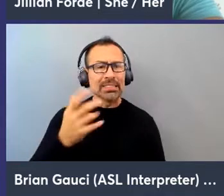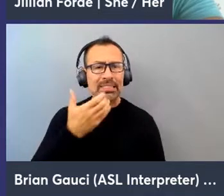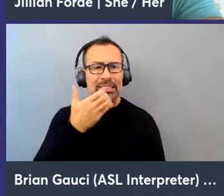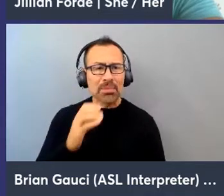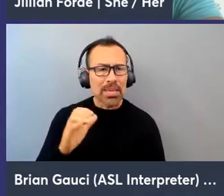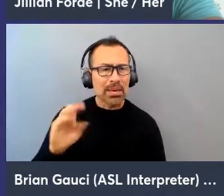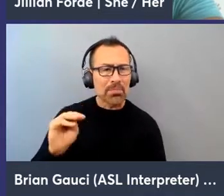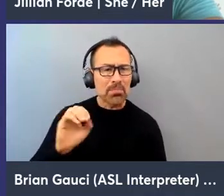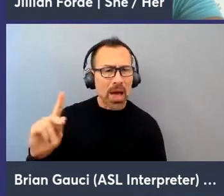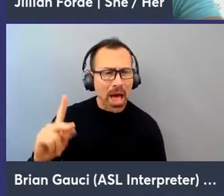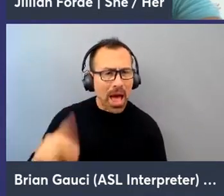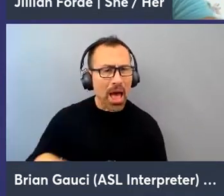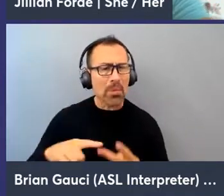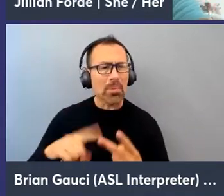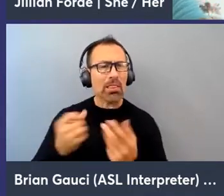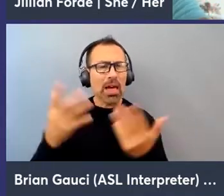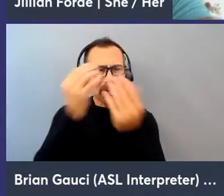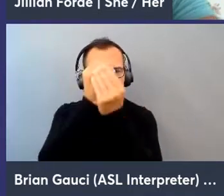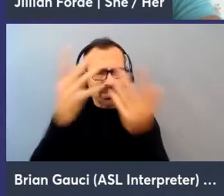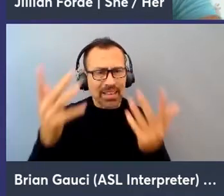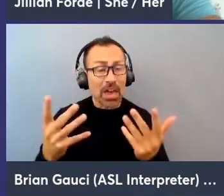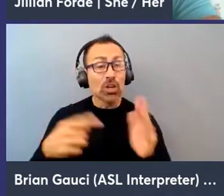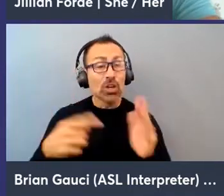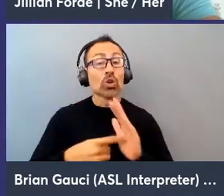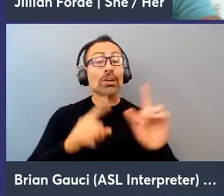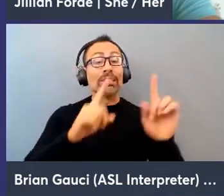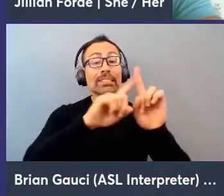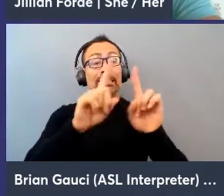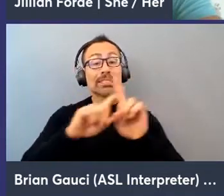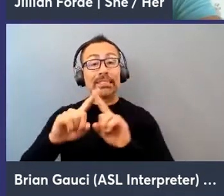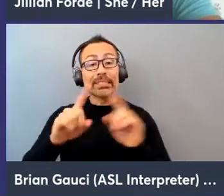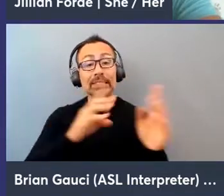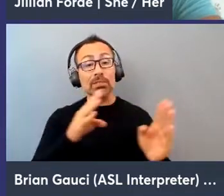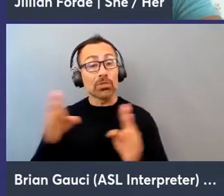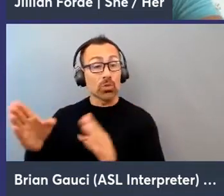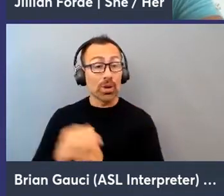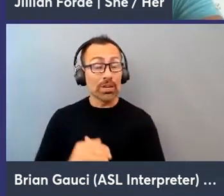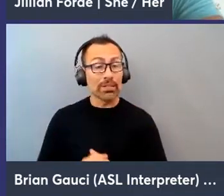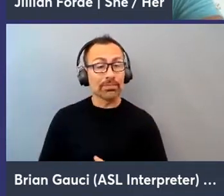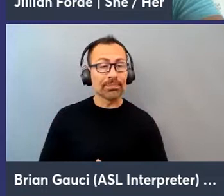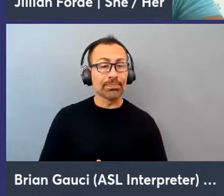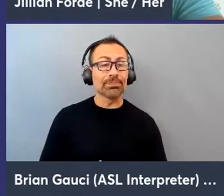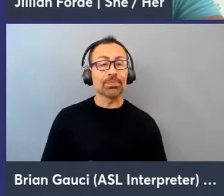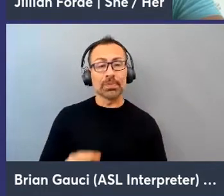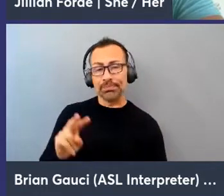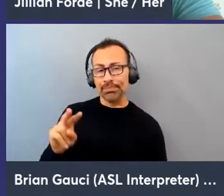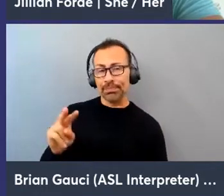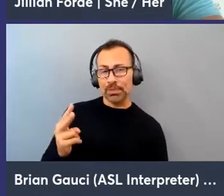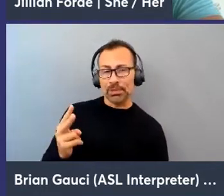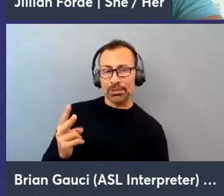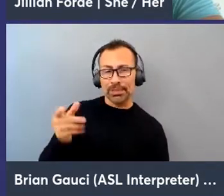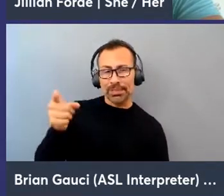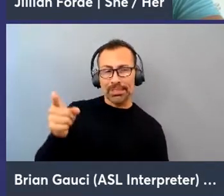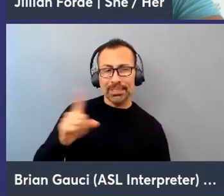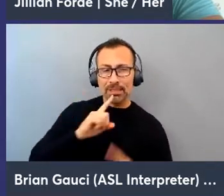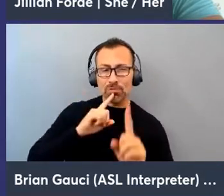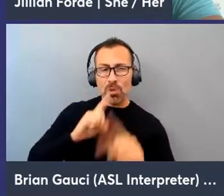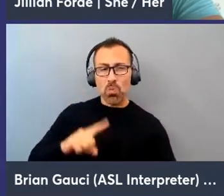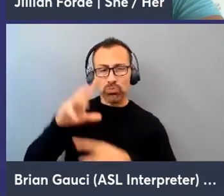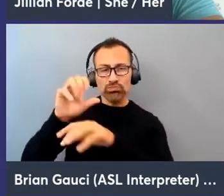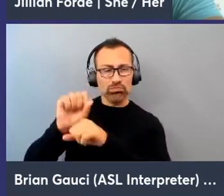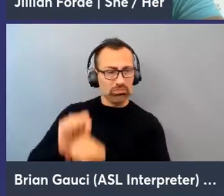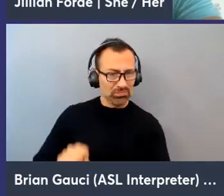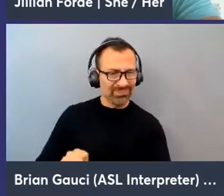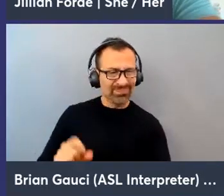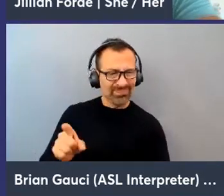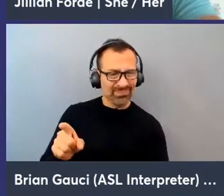data displayed in different way. The second one I want to show is kind of like a traditional reporting type. Like